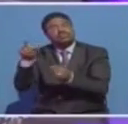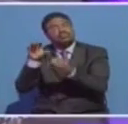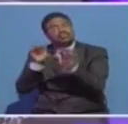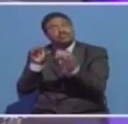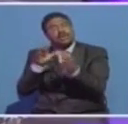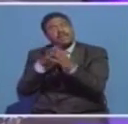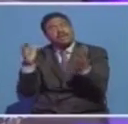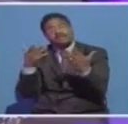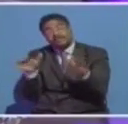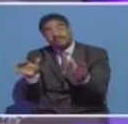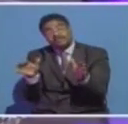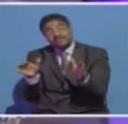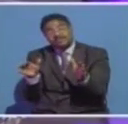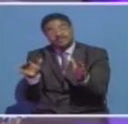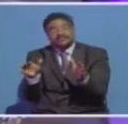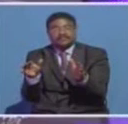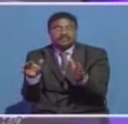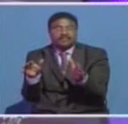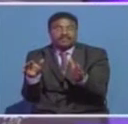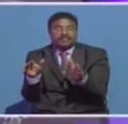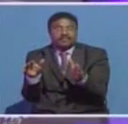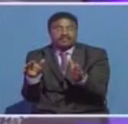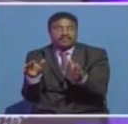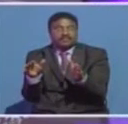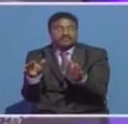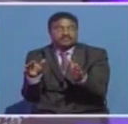we have an establishment where we have